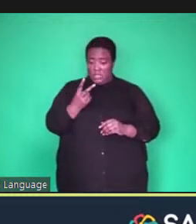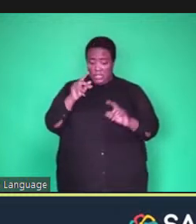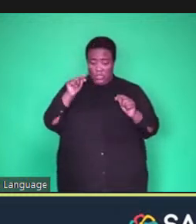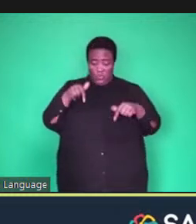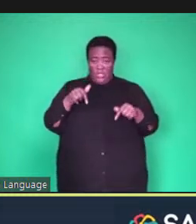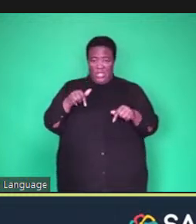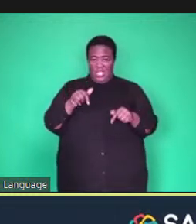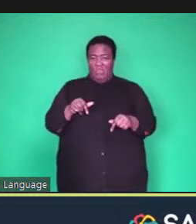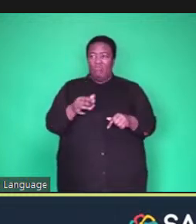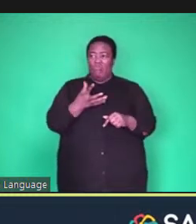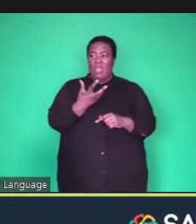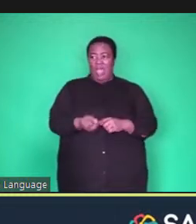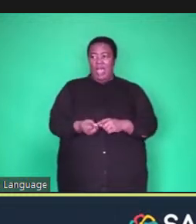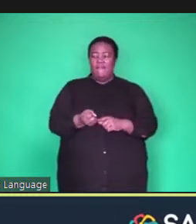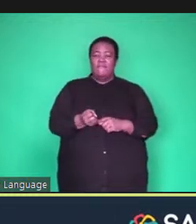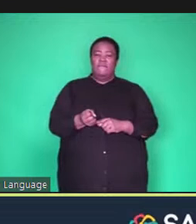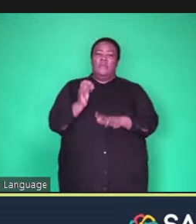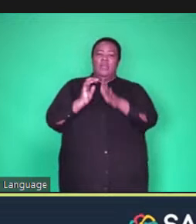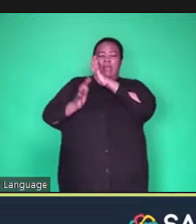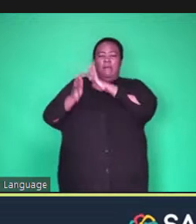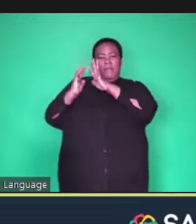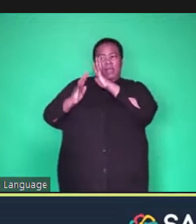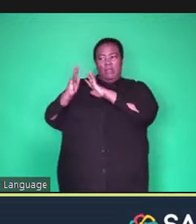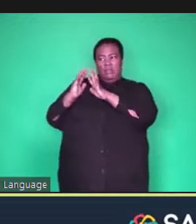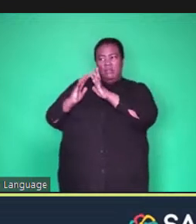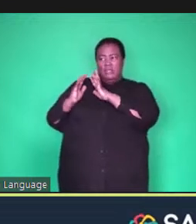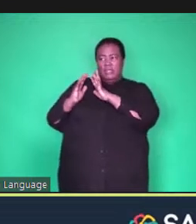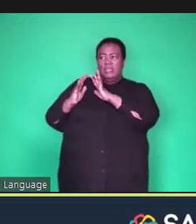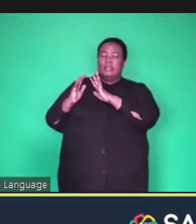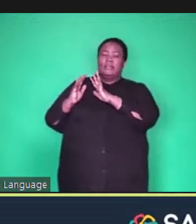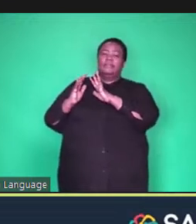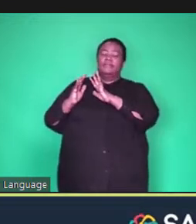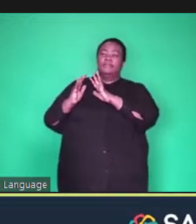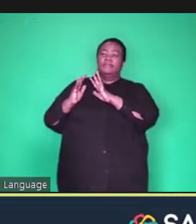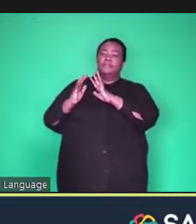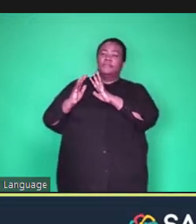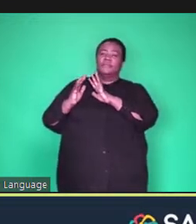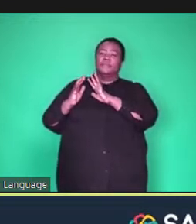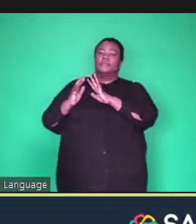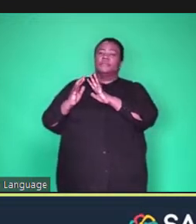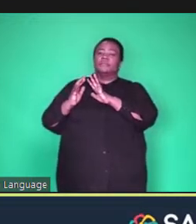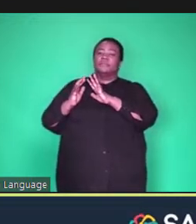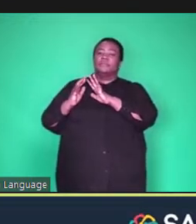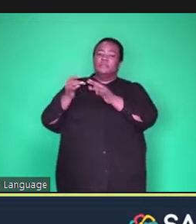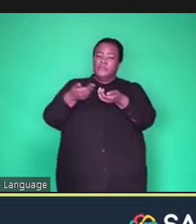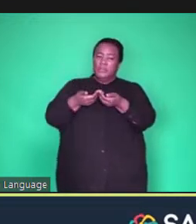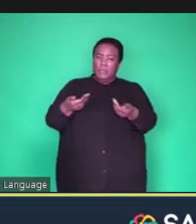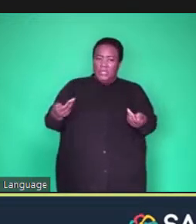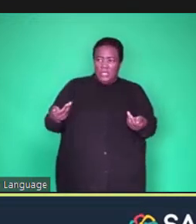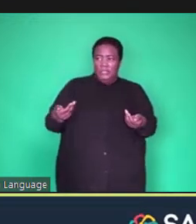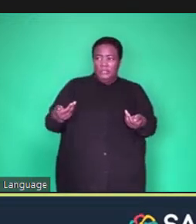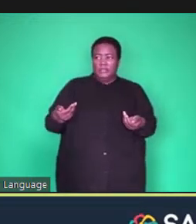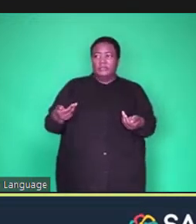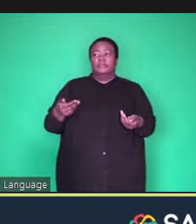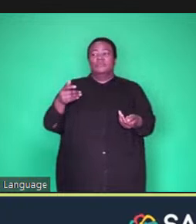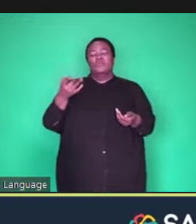we have the apartheid history and colonial legacy still with us, especially in the forms of its